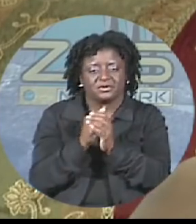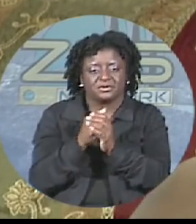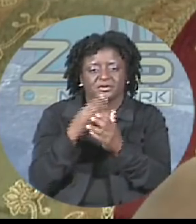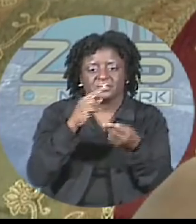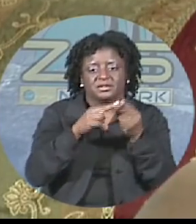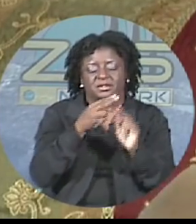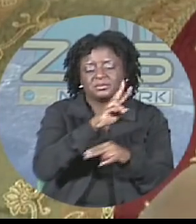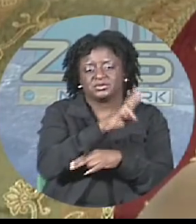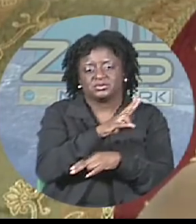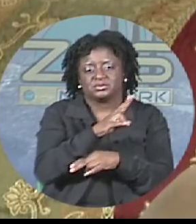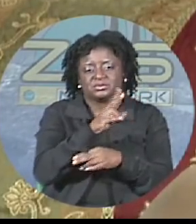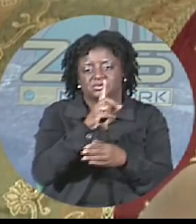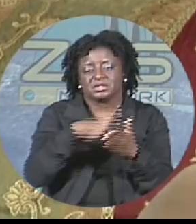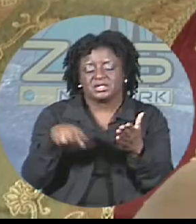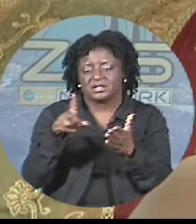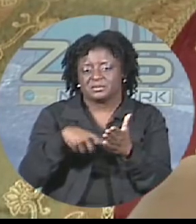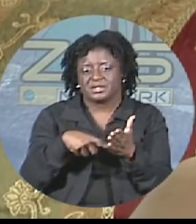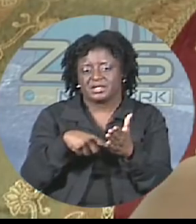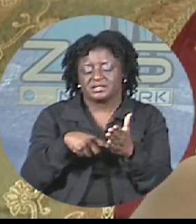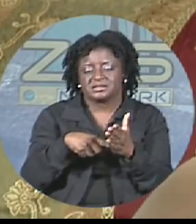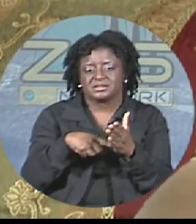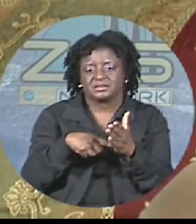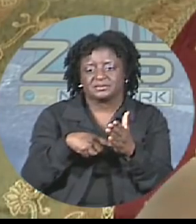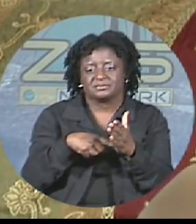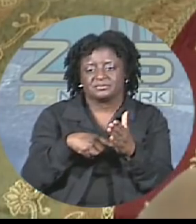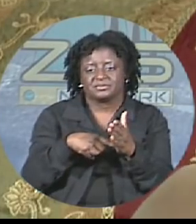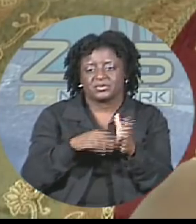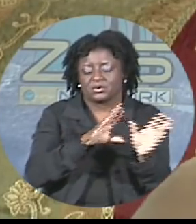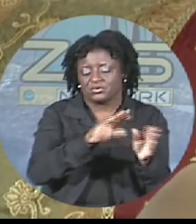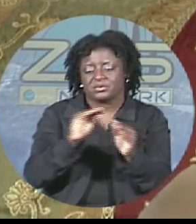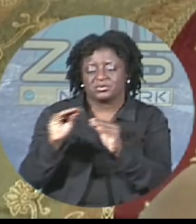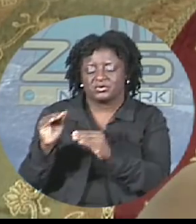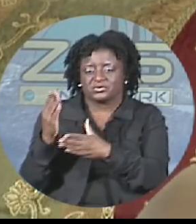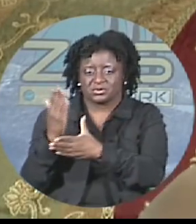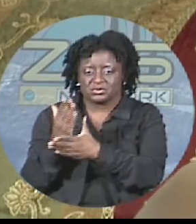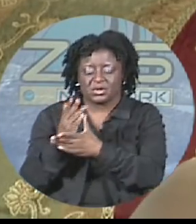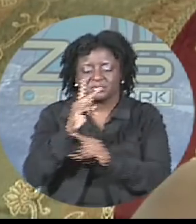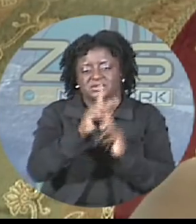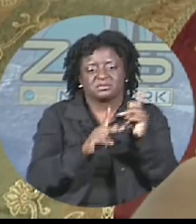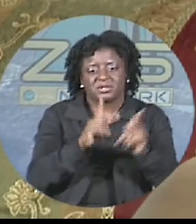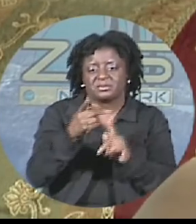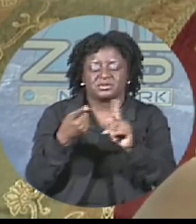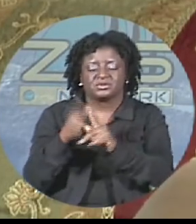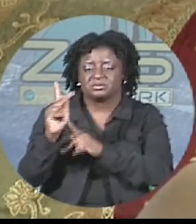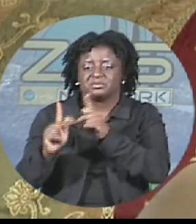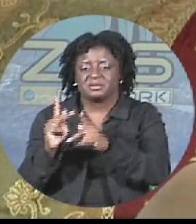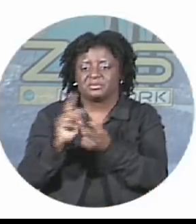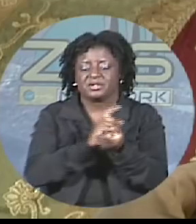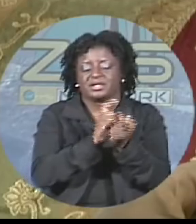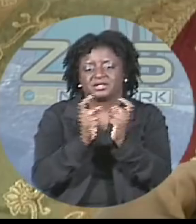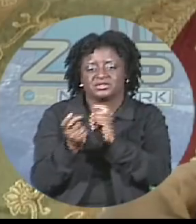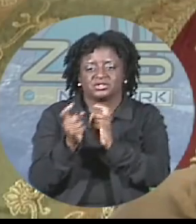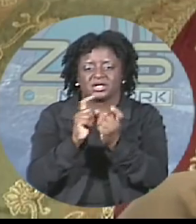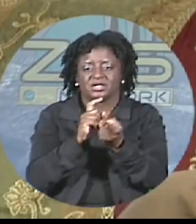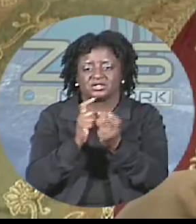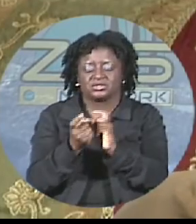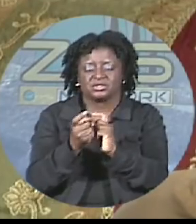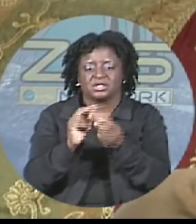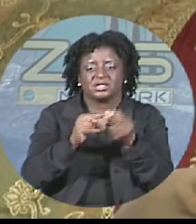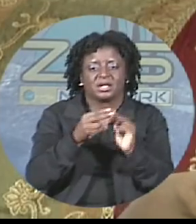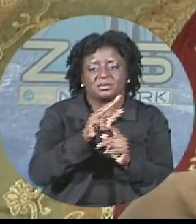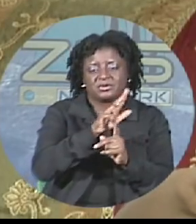eliminates the people-to-people exchanges, the individual people-to-people exchanges. And number